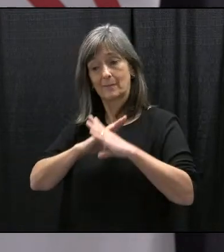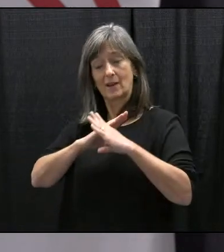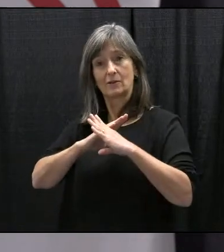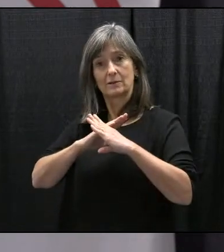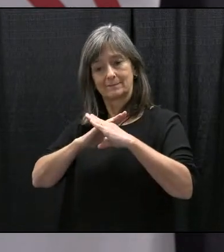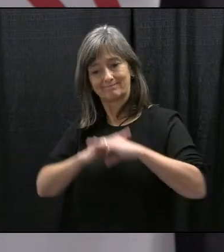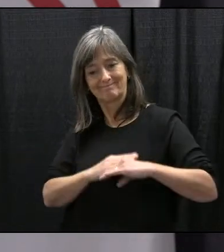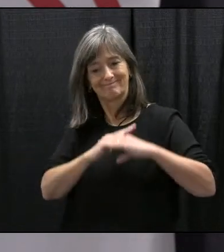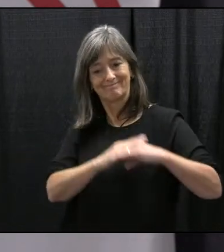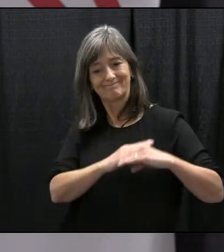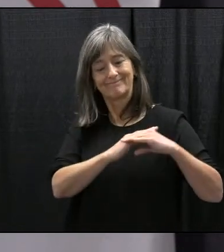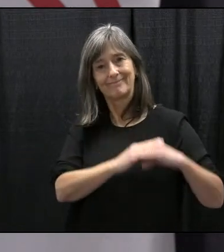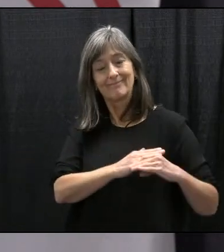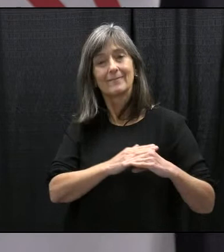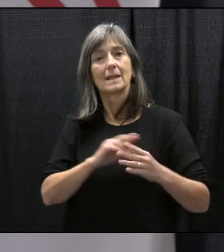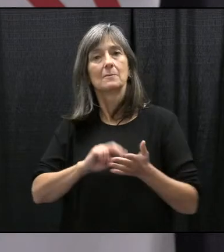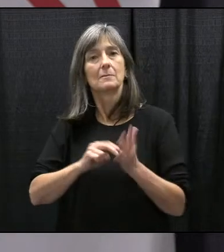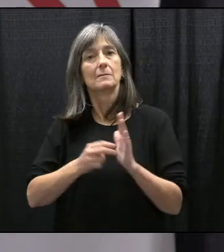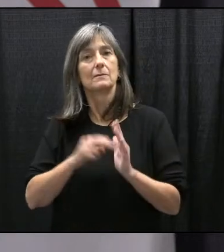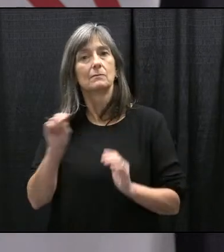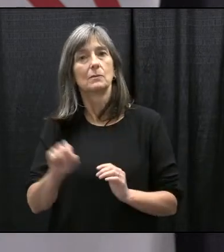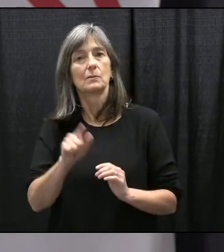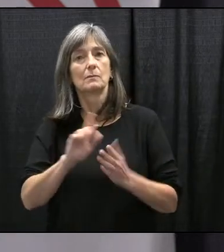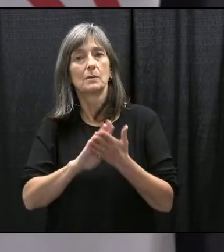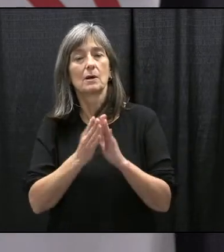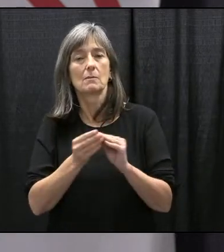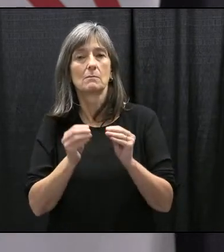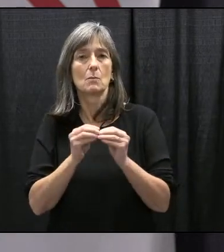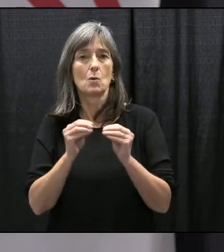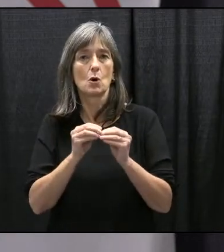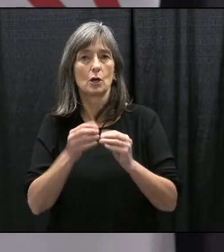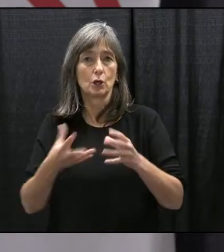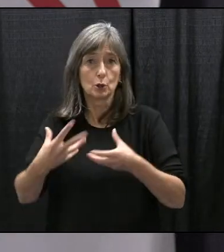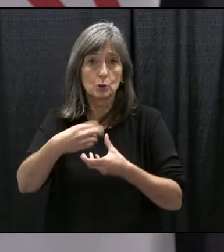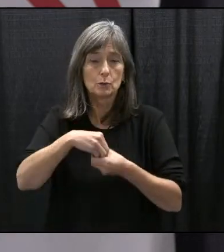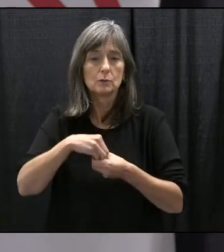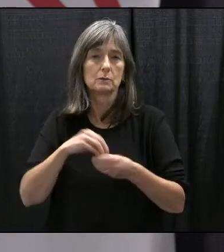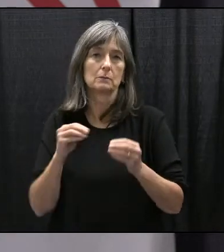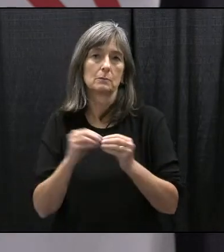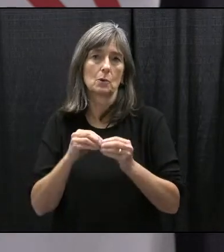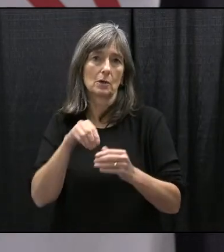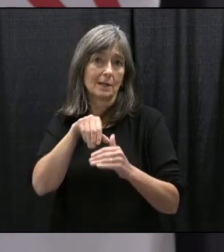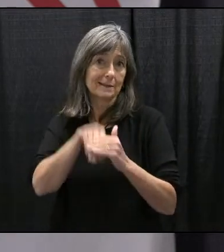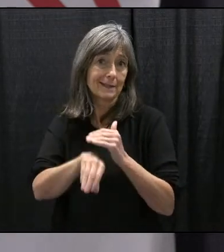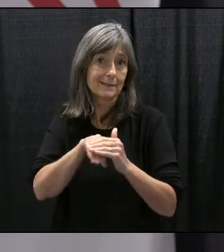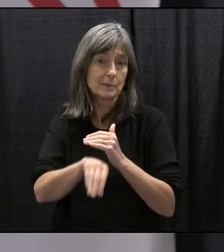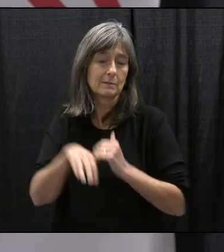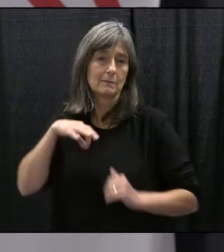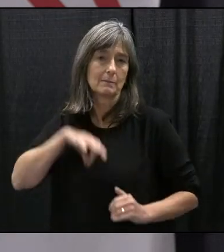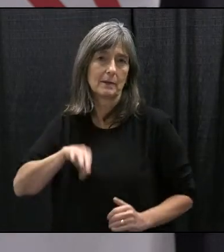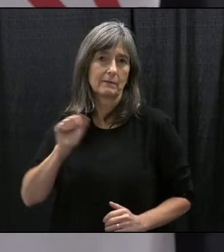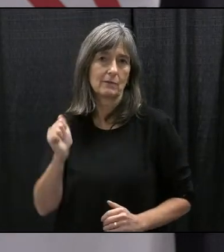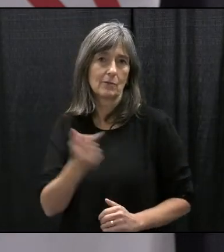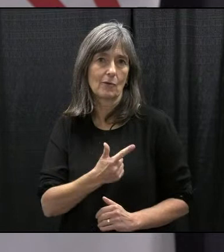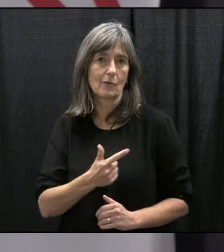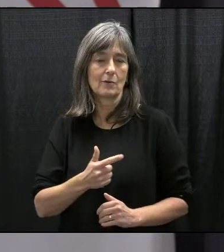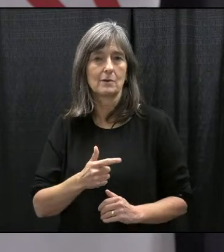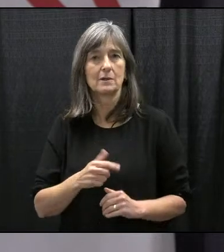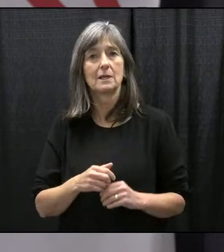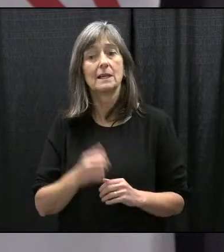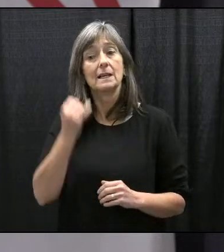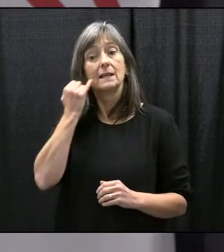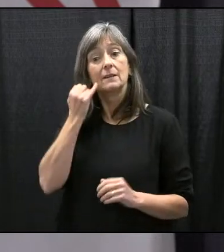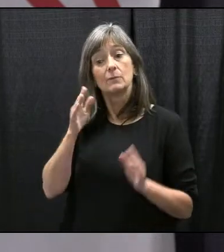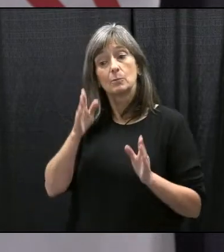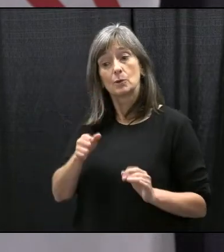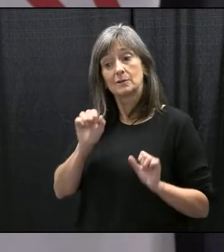province more inclusive and accessible, which benefits everyone. It helps improve a person's health and well-being when they